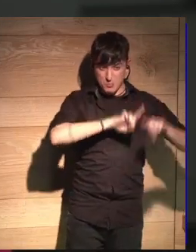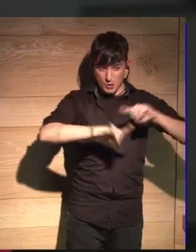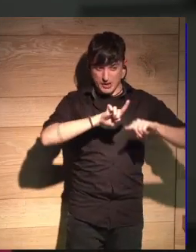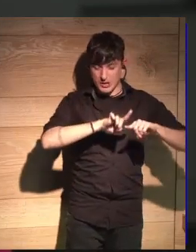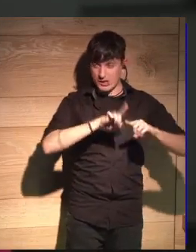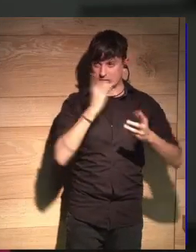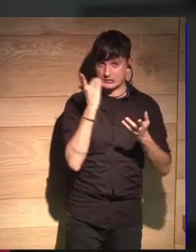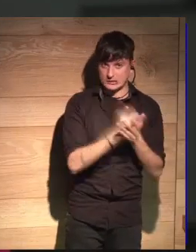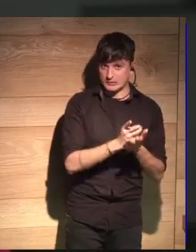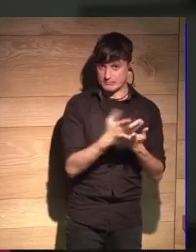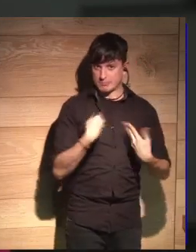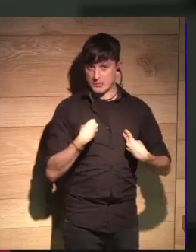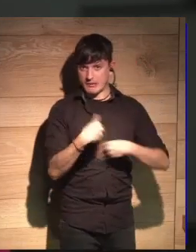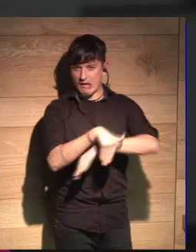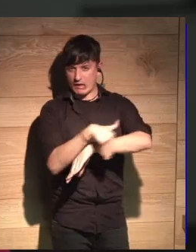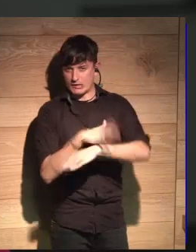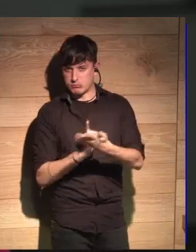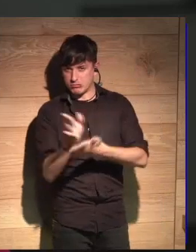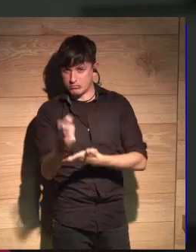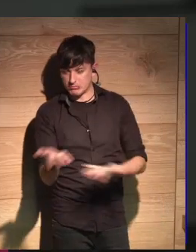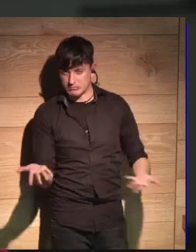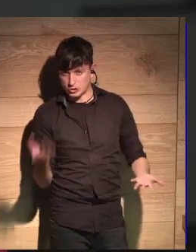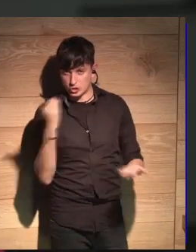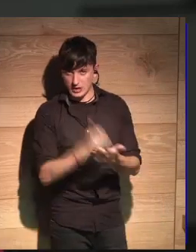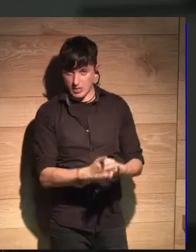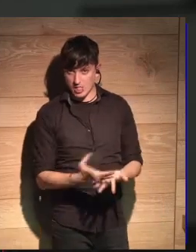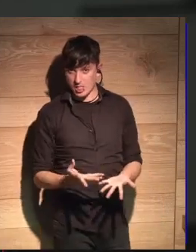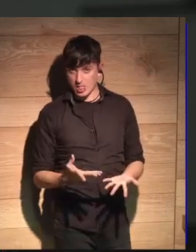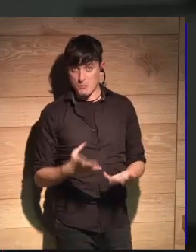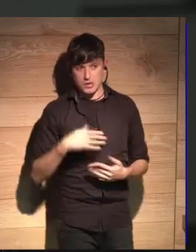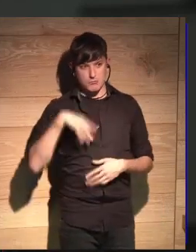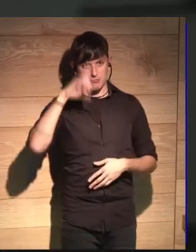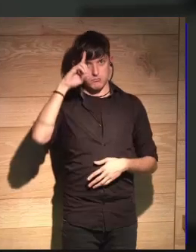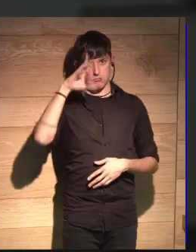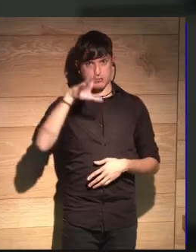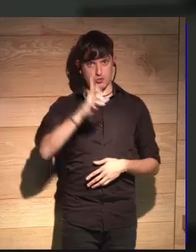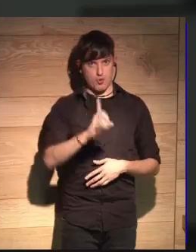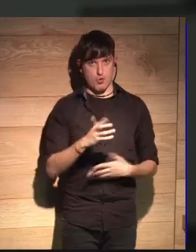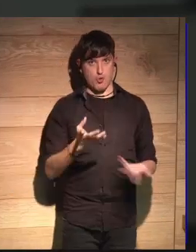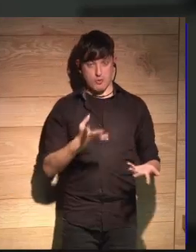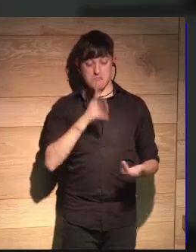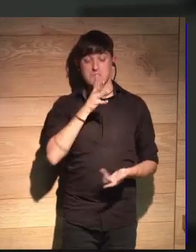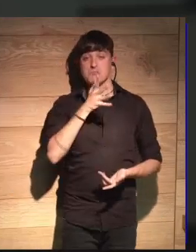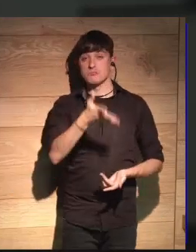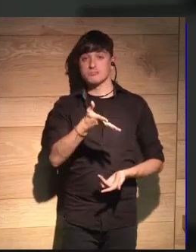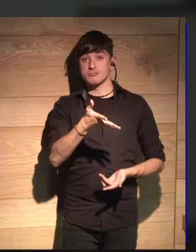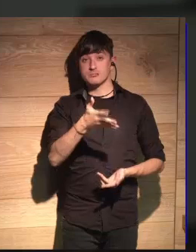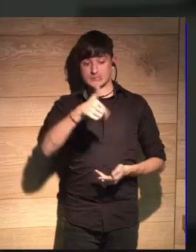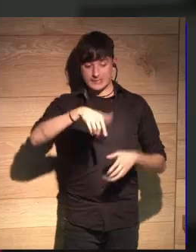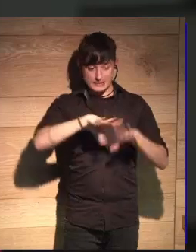But one shouldn't be surprised. Here on planet